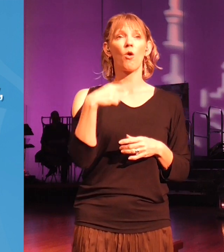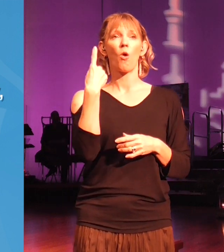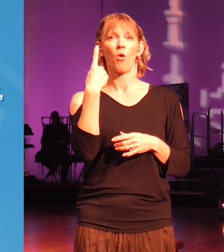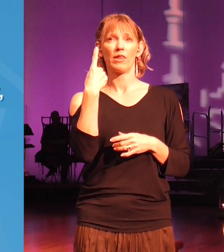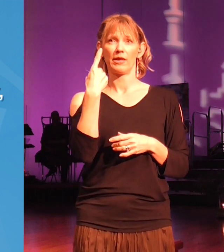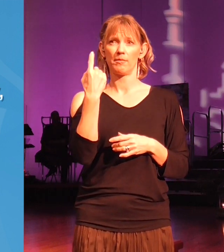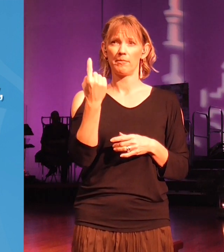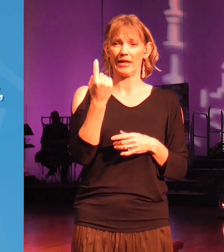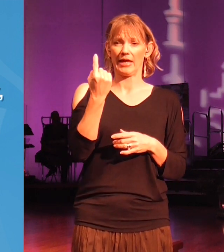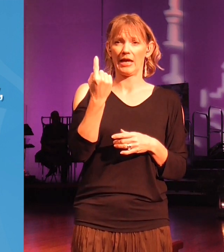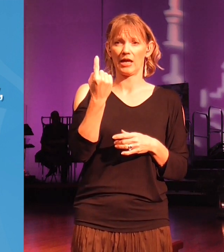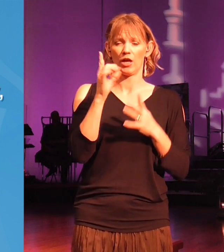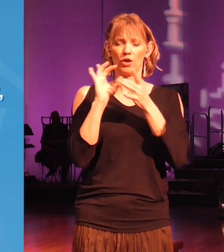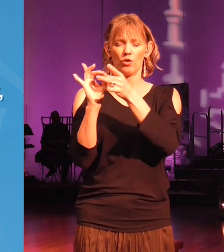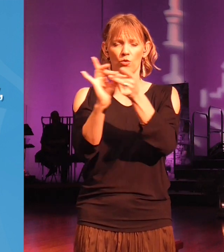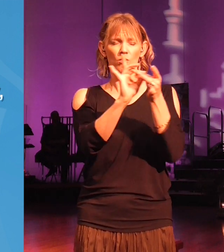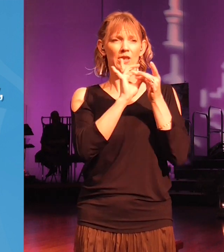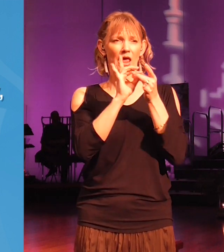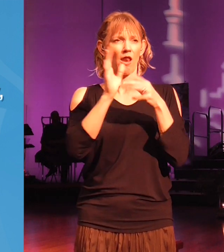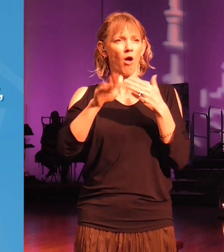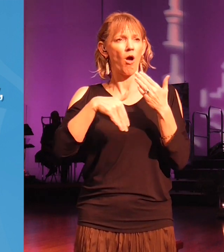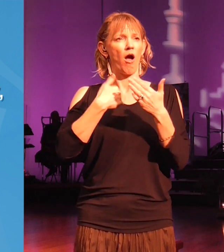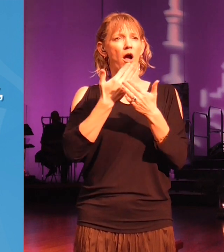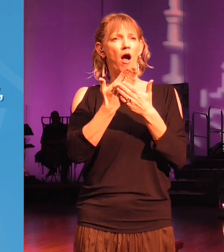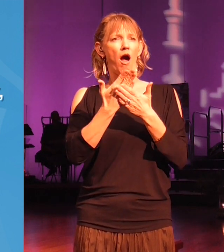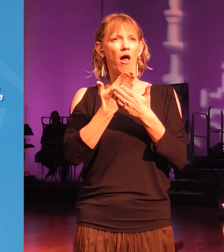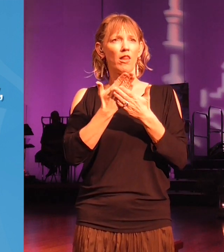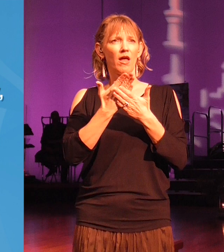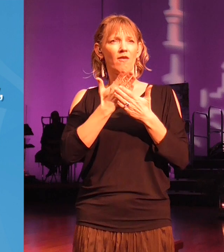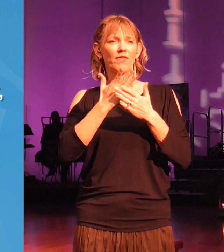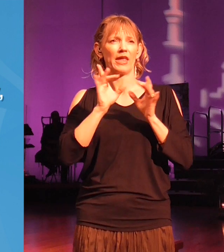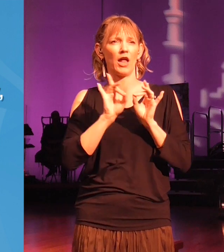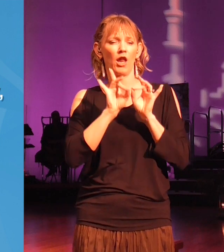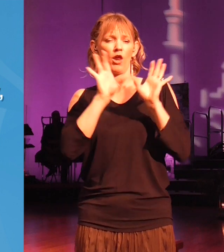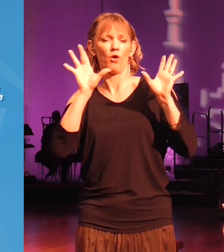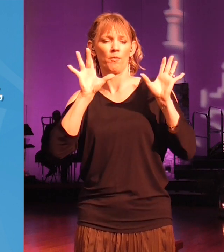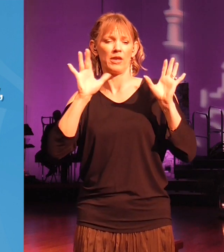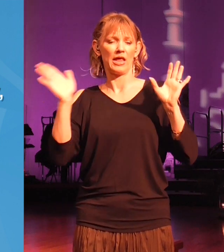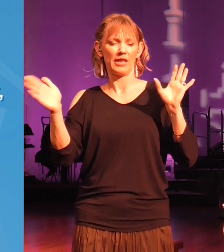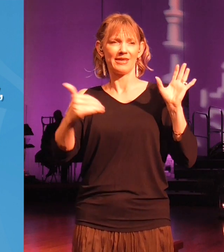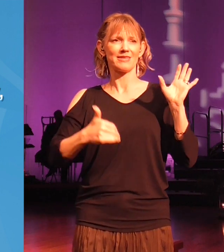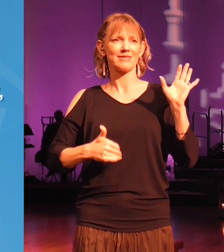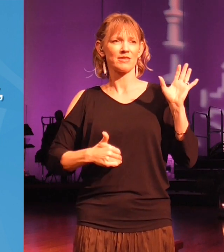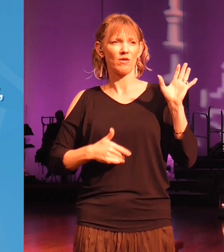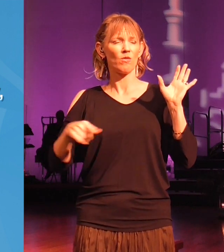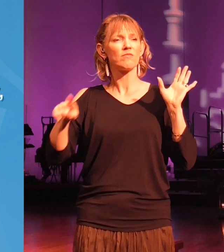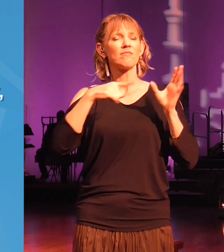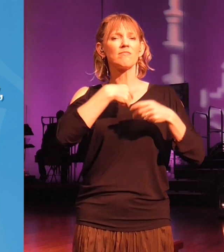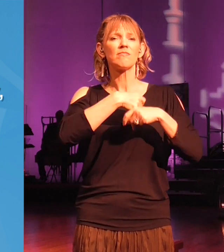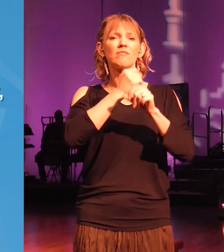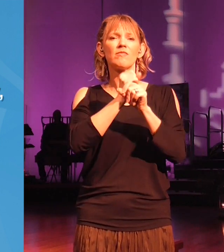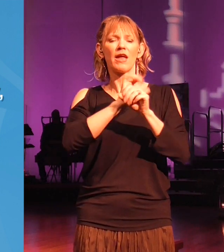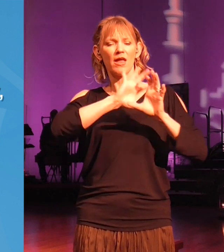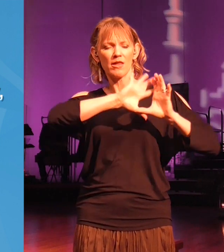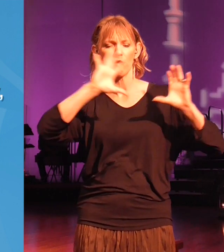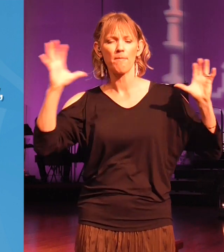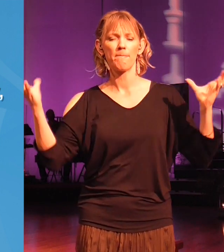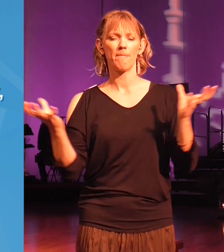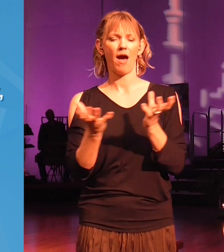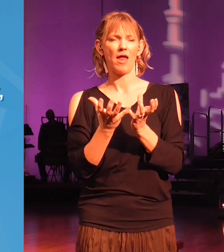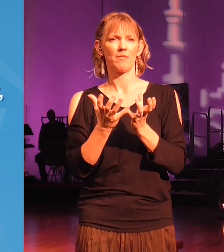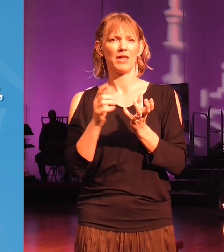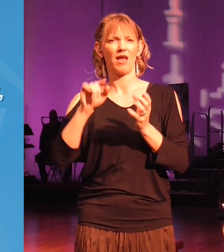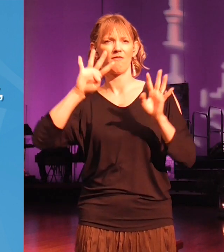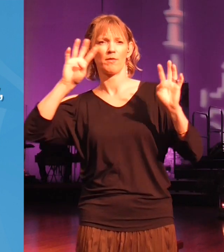with all of the illuminated souls who form the embodiment of the mystery, the